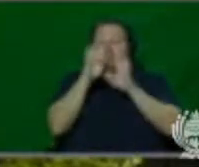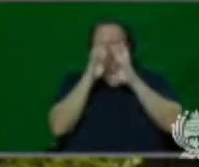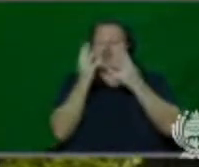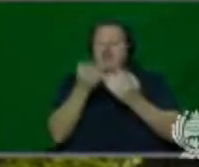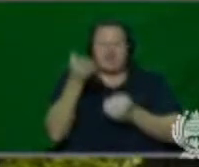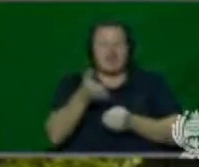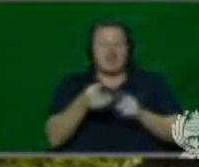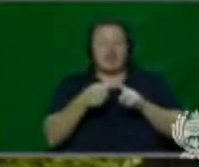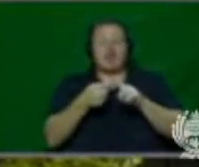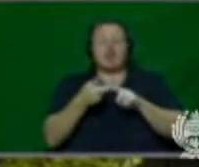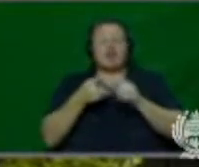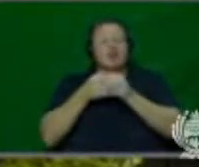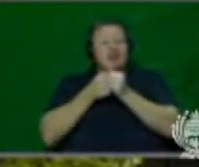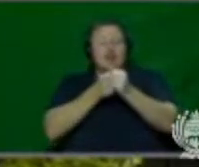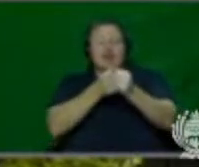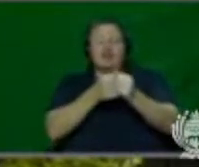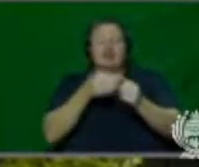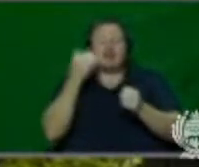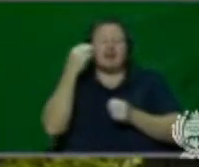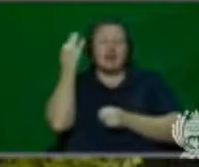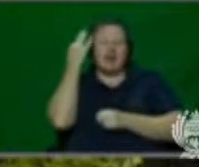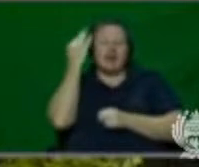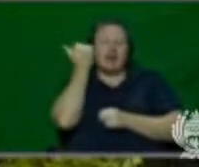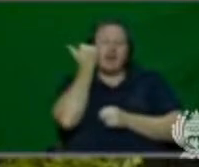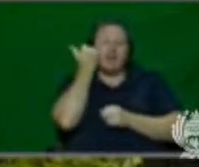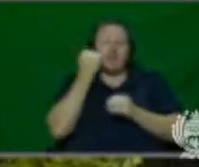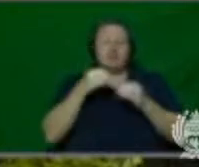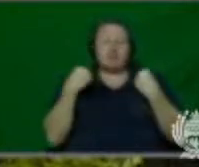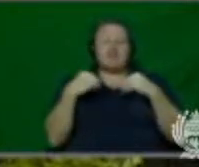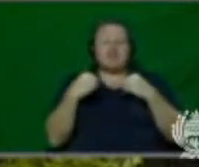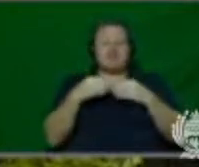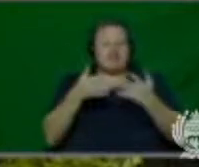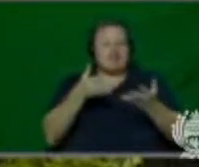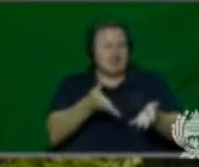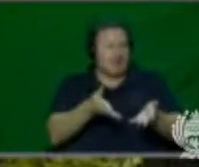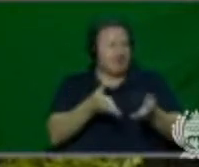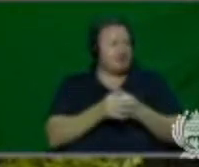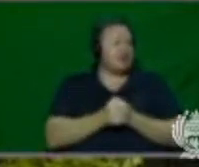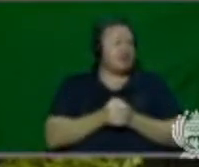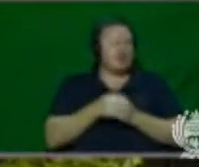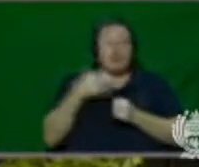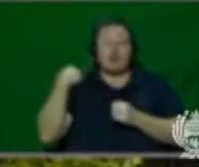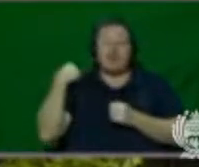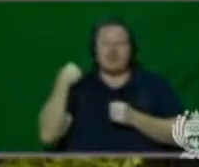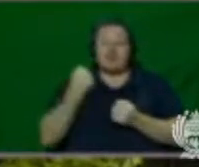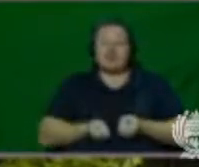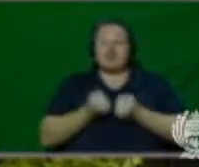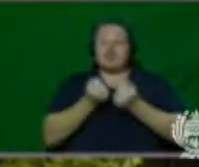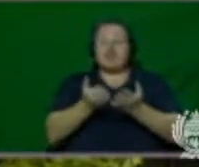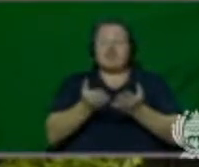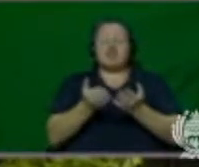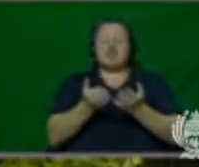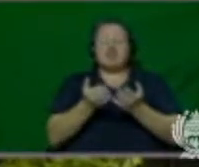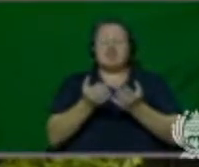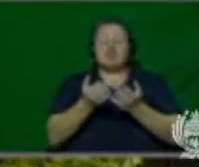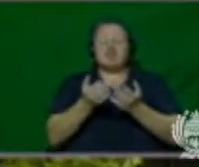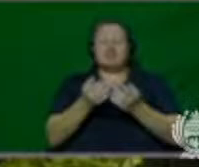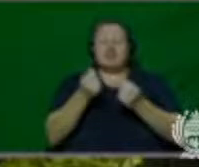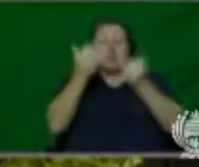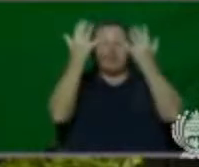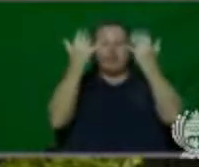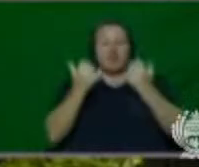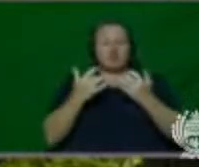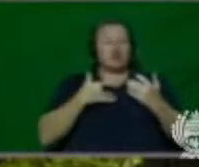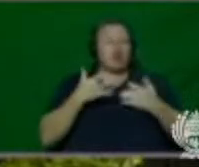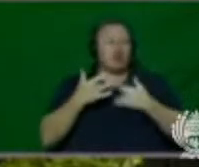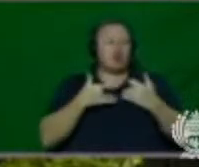of government business were here, and I'm sure the minister in presenting the budget have noted the concerns that have been raised